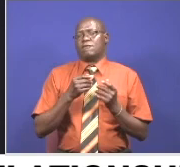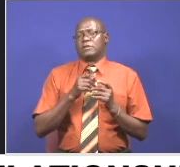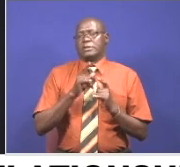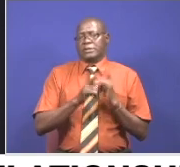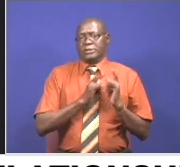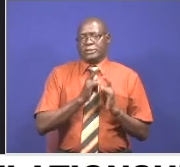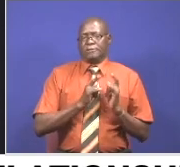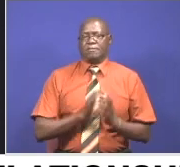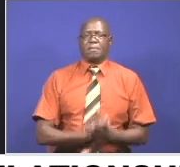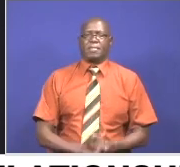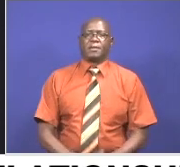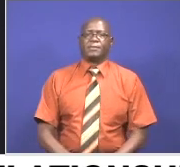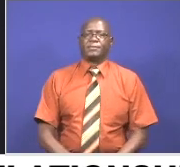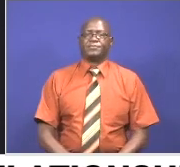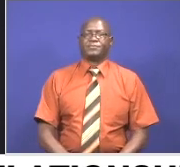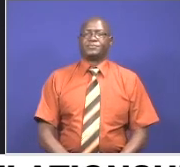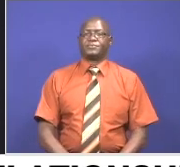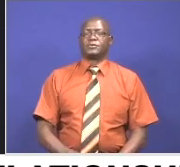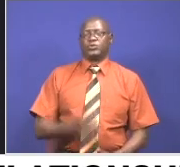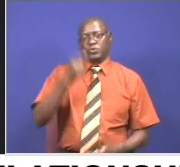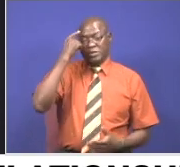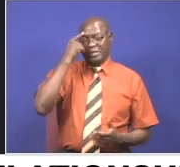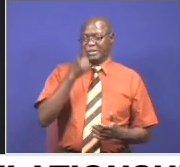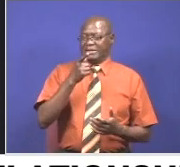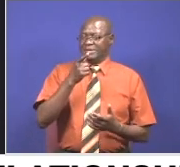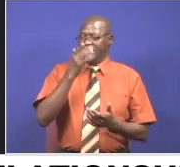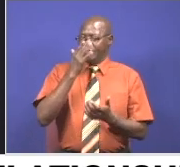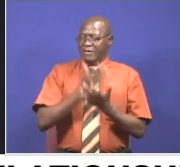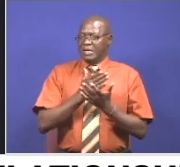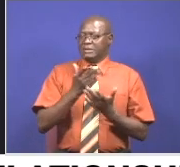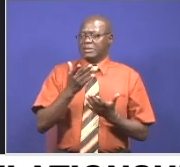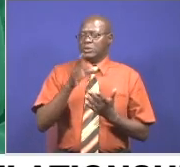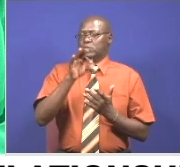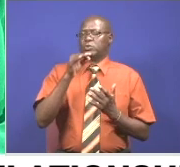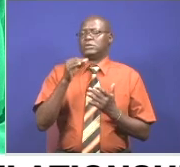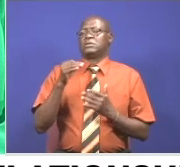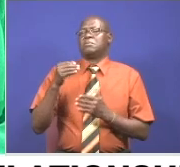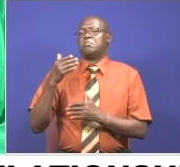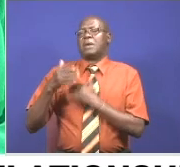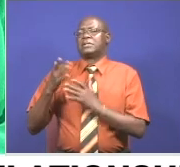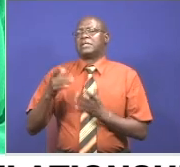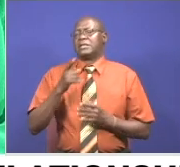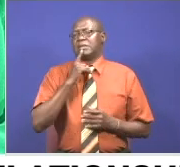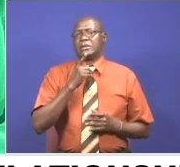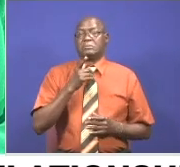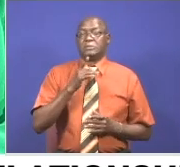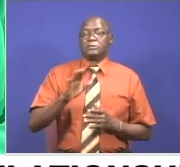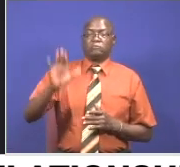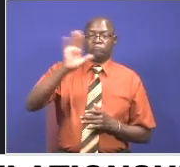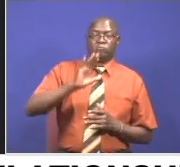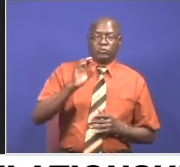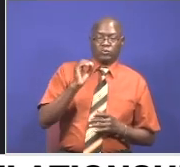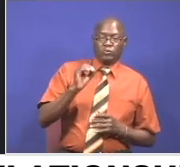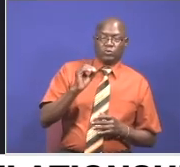choosing a partner. Yeah. Do you think that's a healthy measure to say, unless he drives, unless he takes